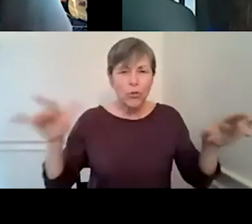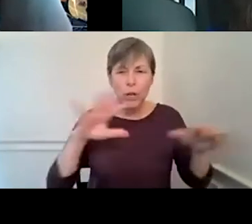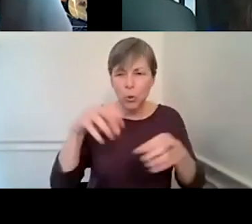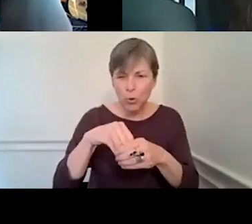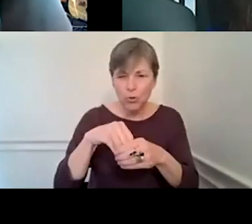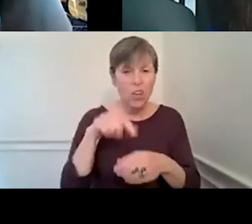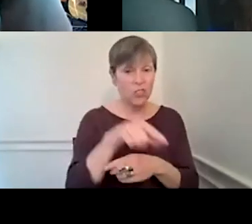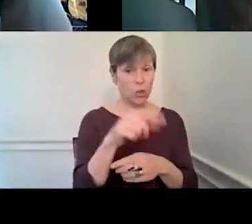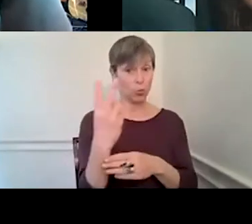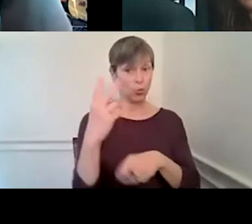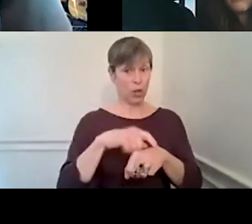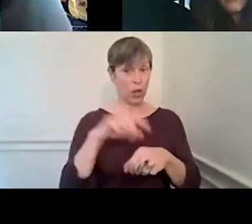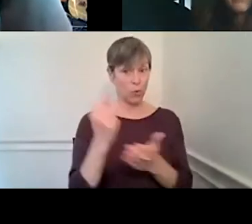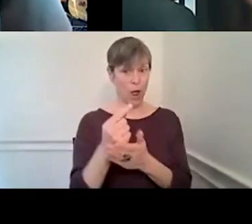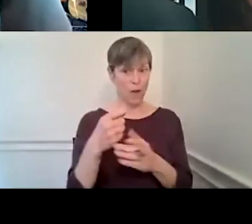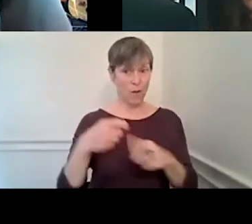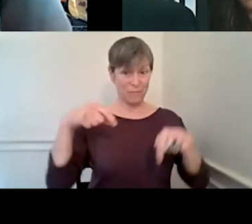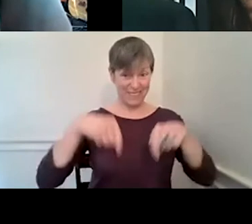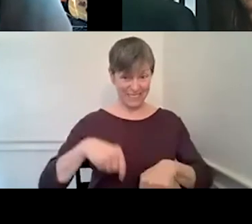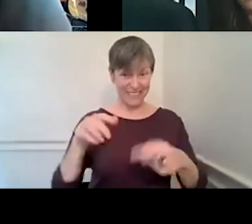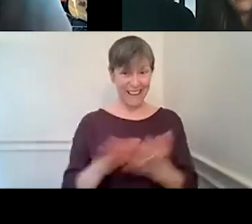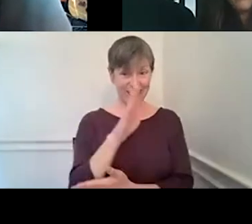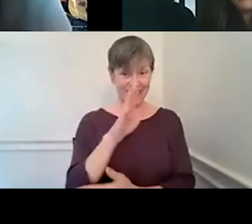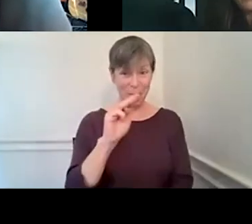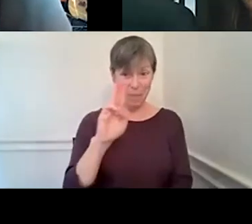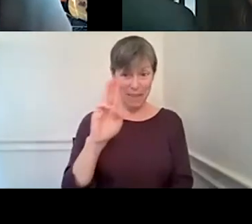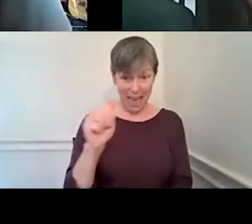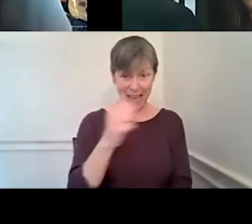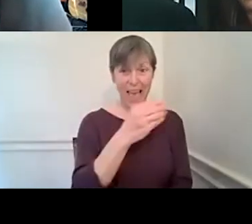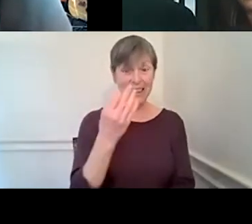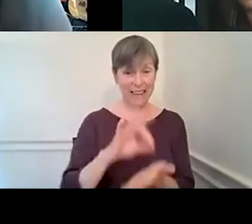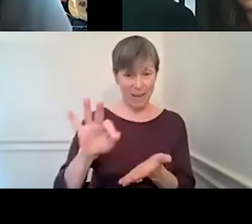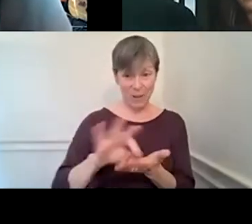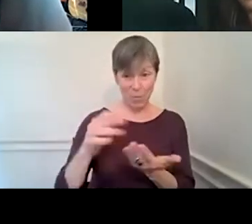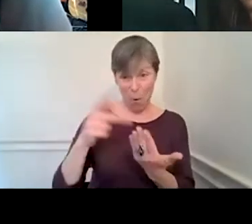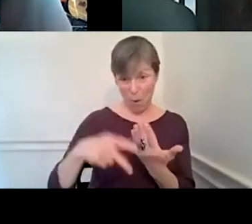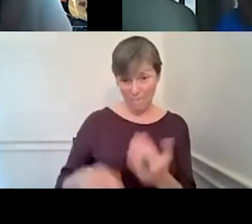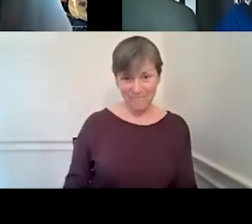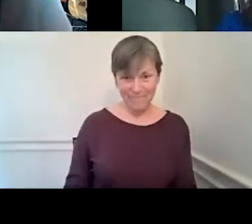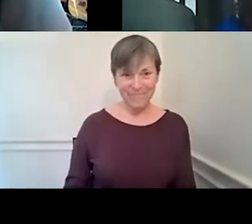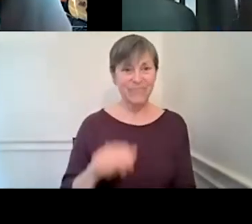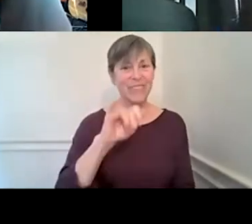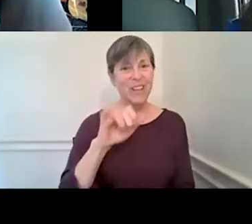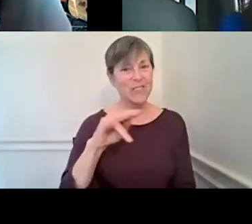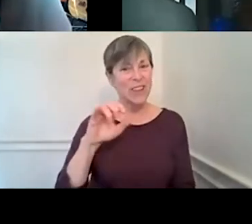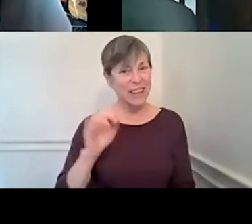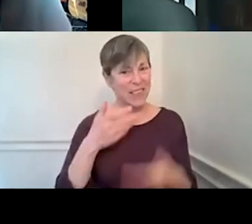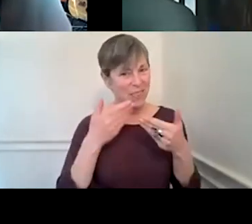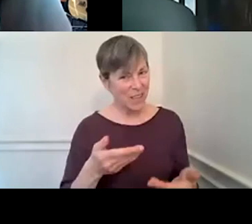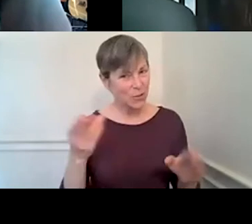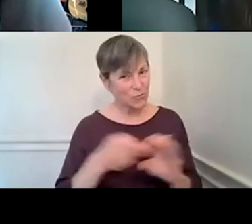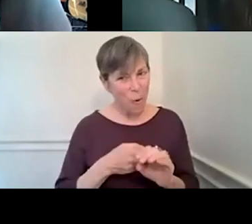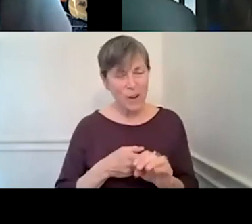two-time Saunders graduate of the MBA and accounting programs here. Jeannie, thank you for being here.